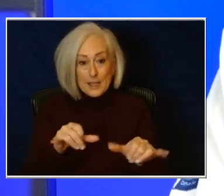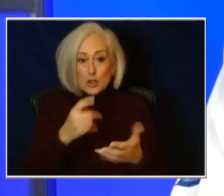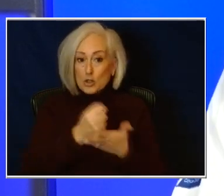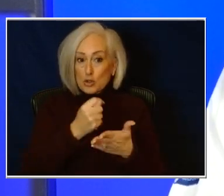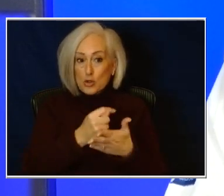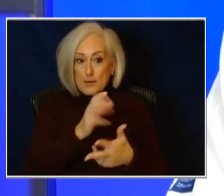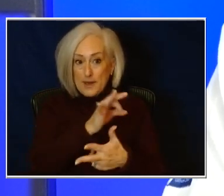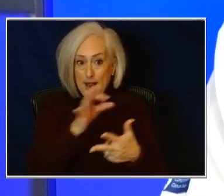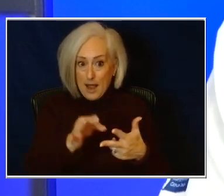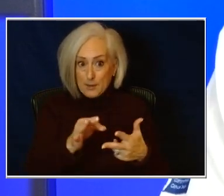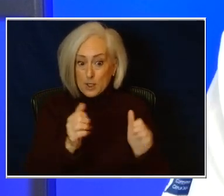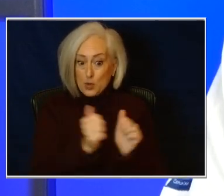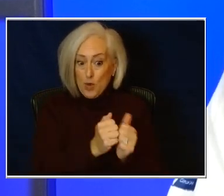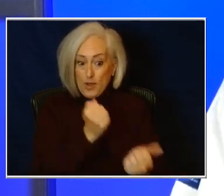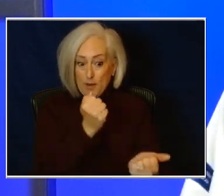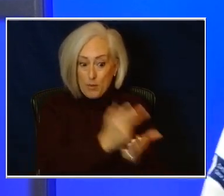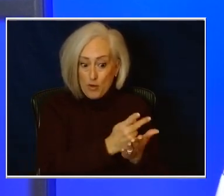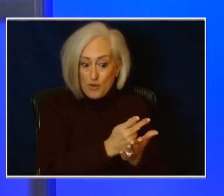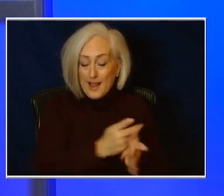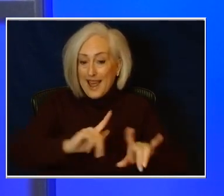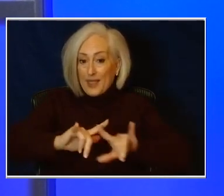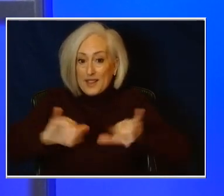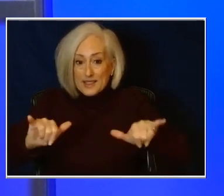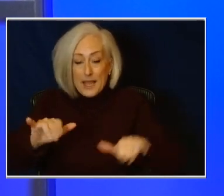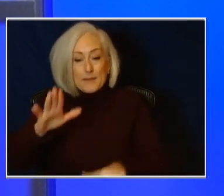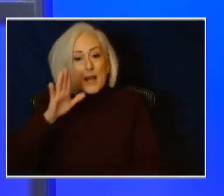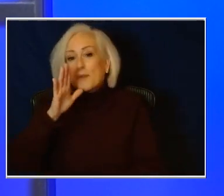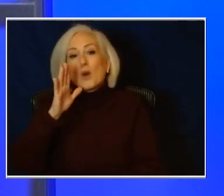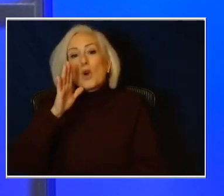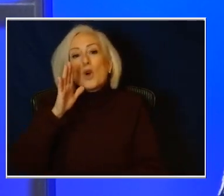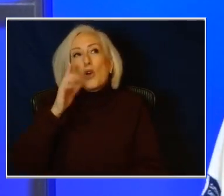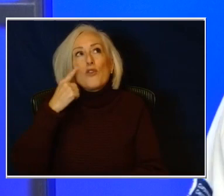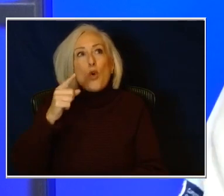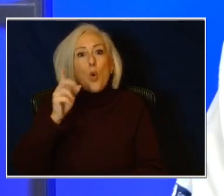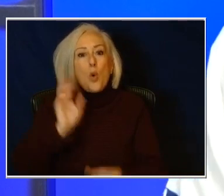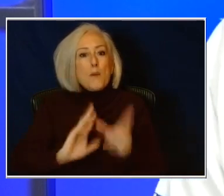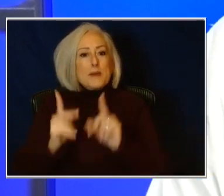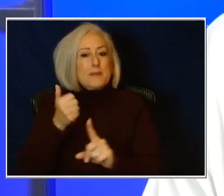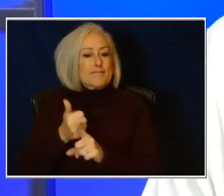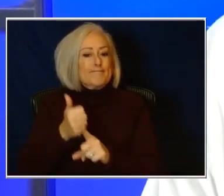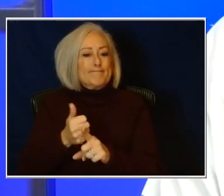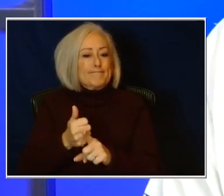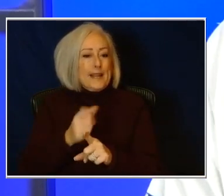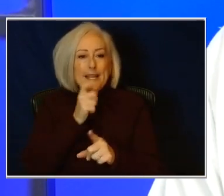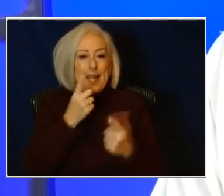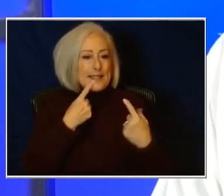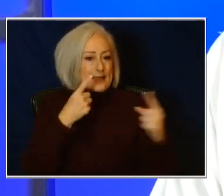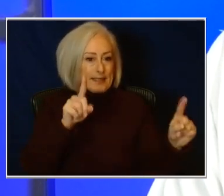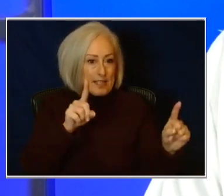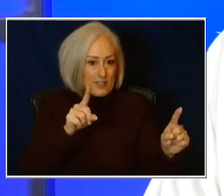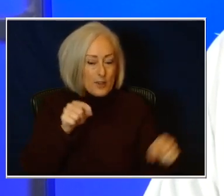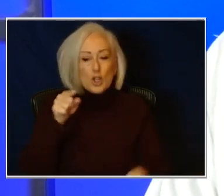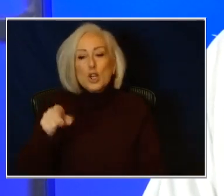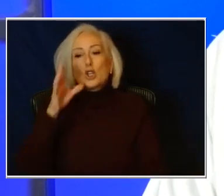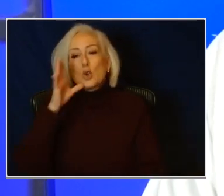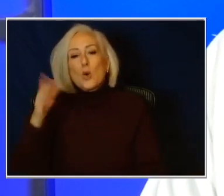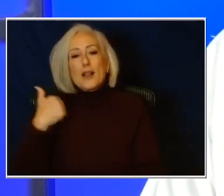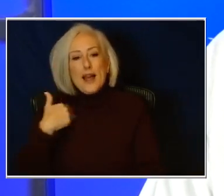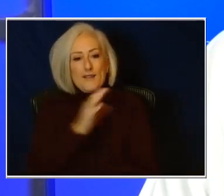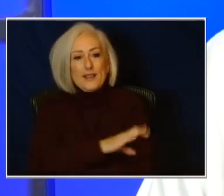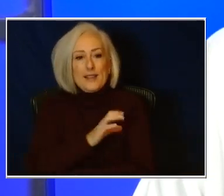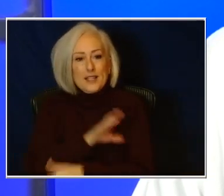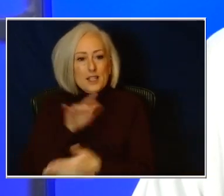approved, but also, for patients where that doesn't work, you will have clinical trial